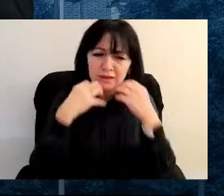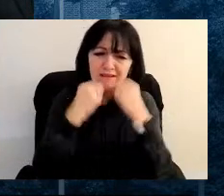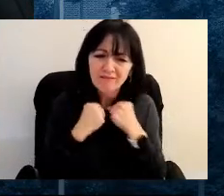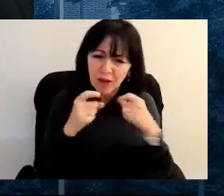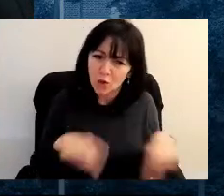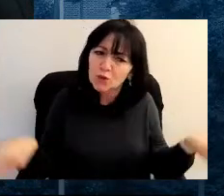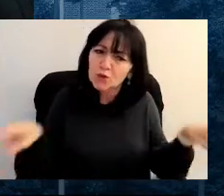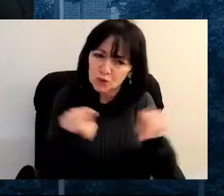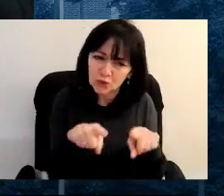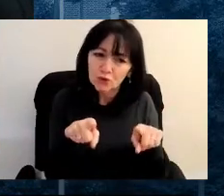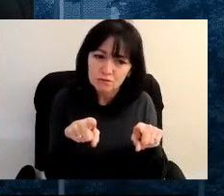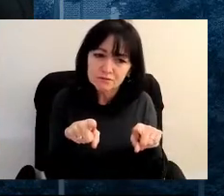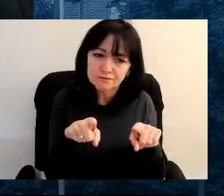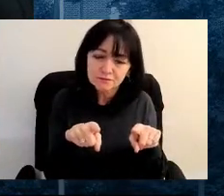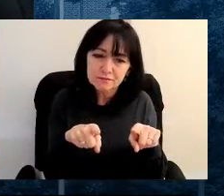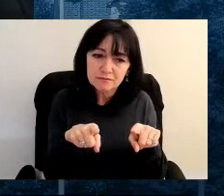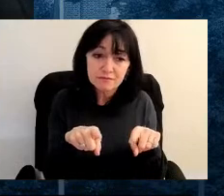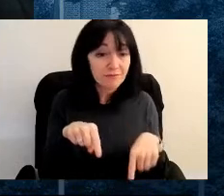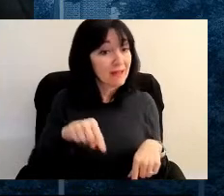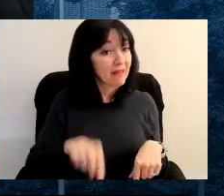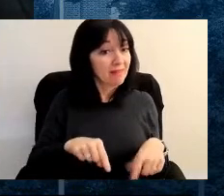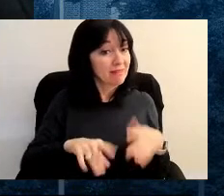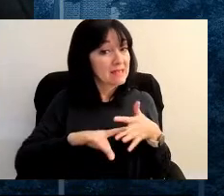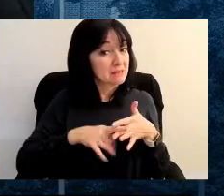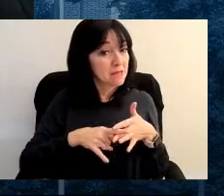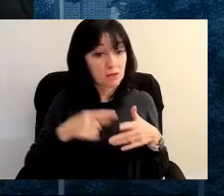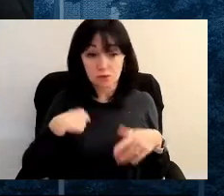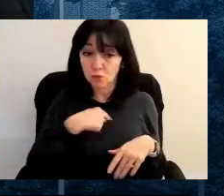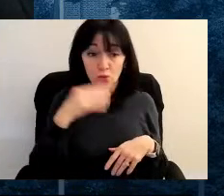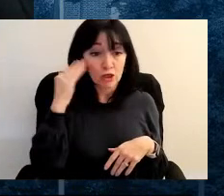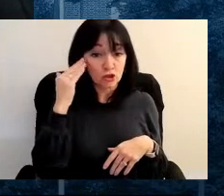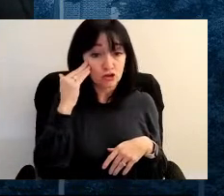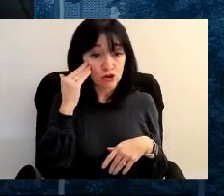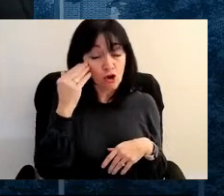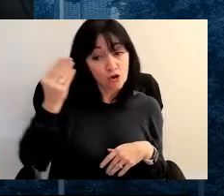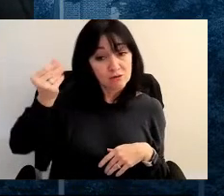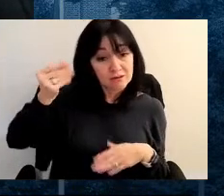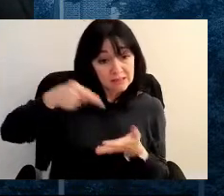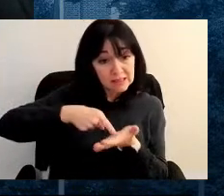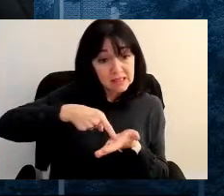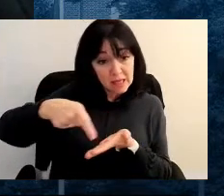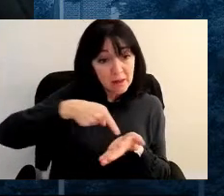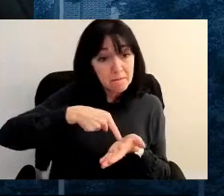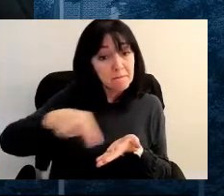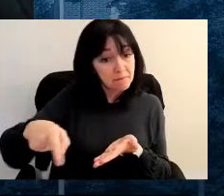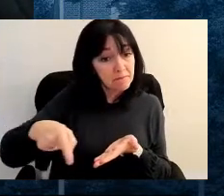the beginning. We know that pay matters, but working conditions matter too.